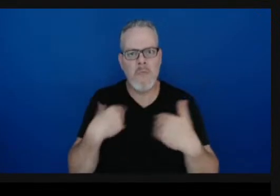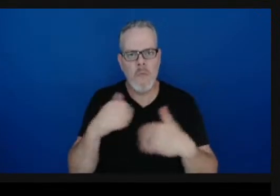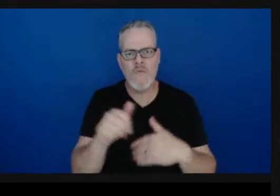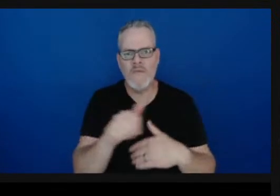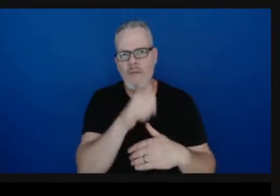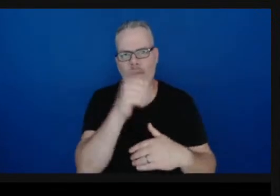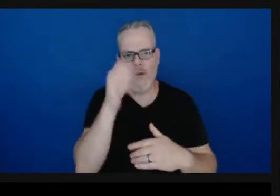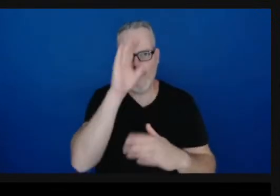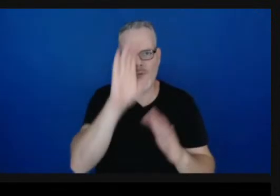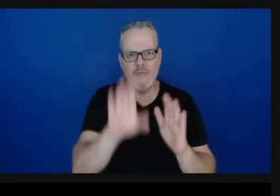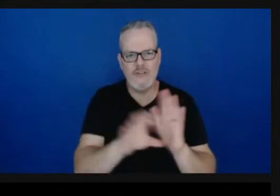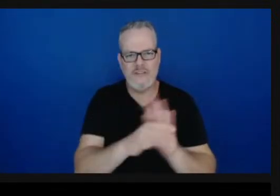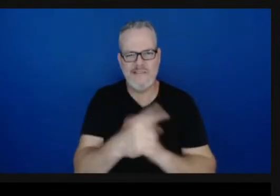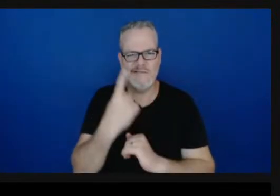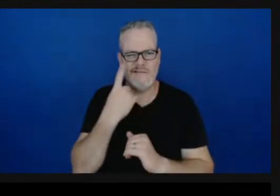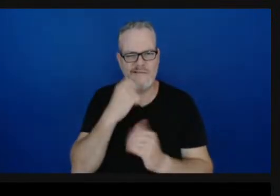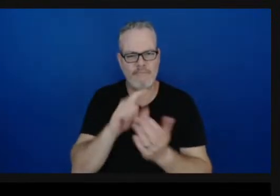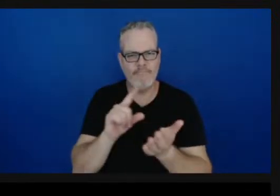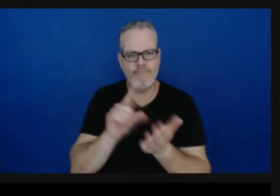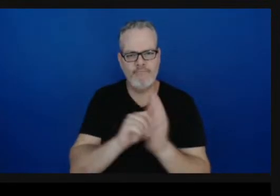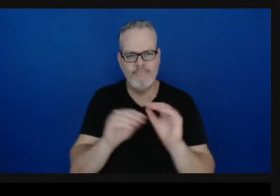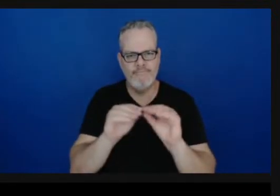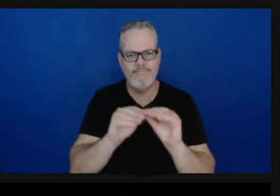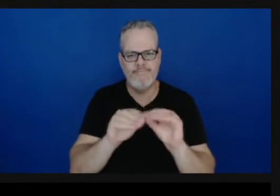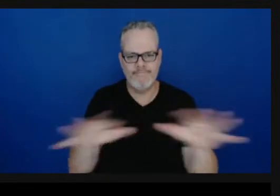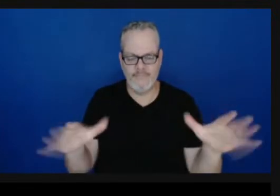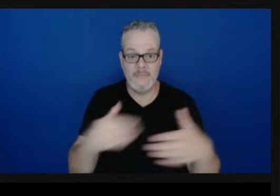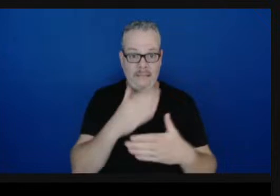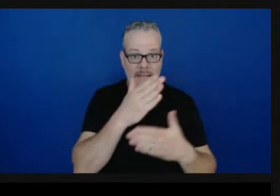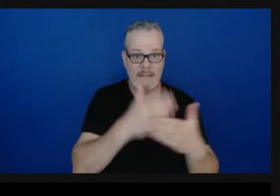well. So some static ones.